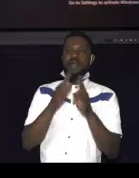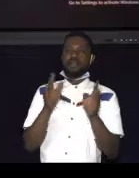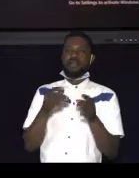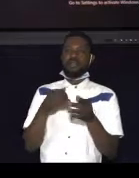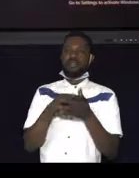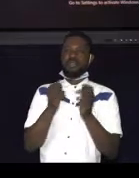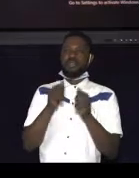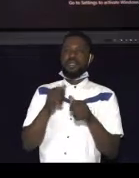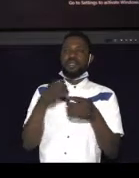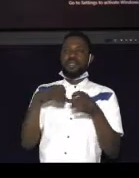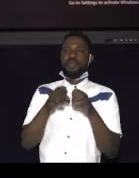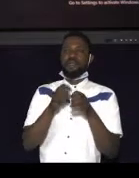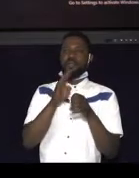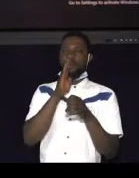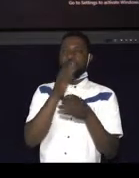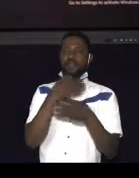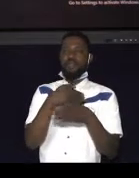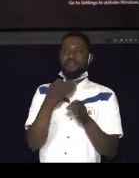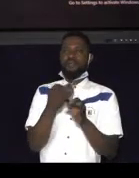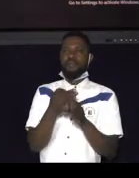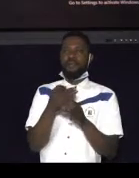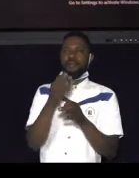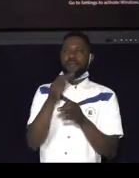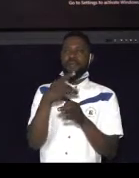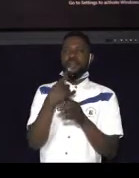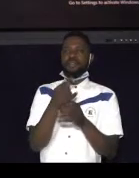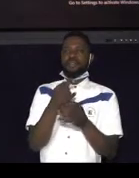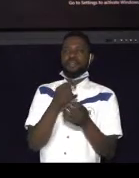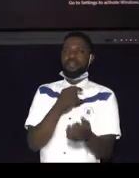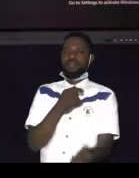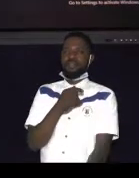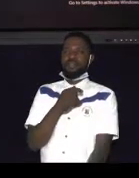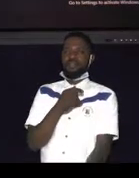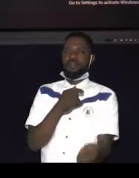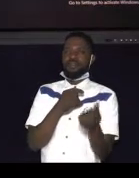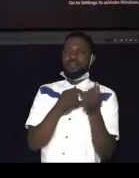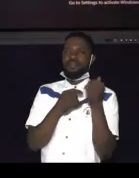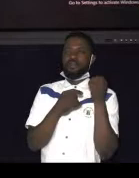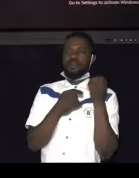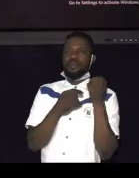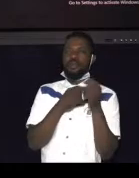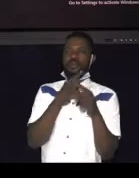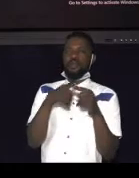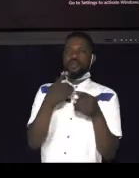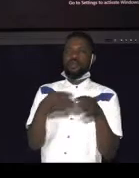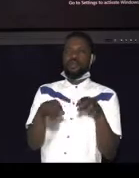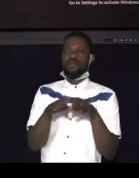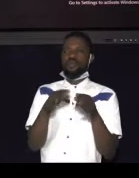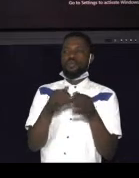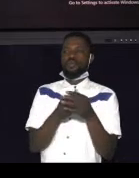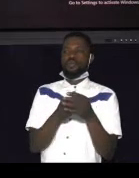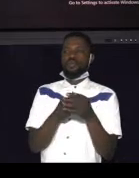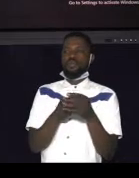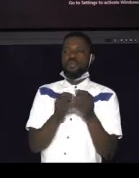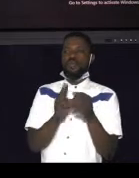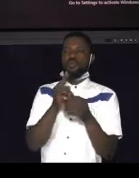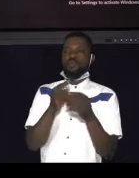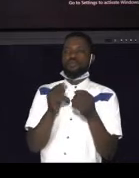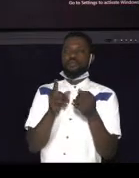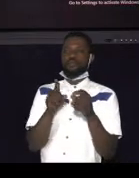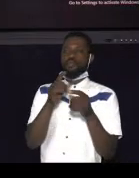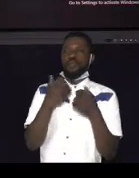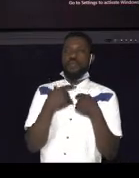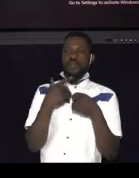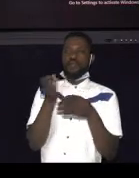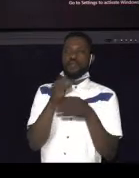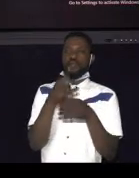by the forearm and the upper arm, because when you close it up like this, you have zero angle, and when you open it